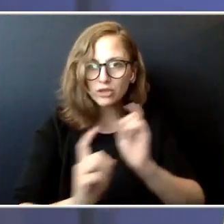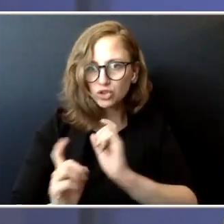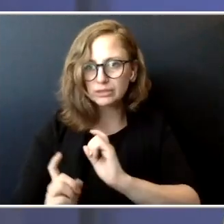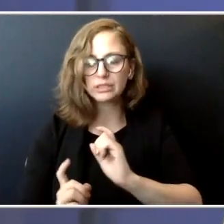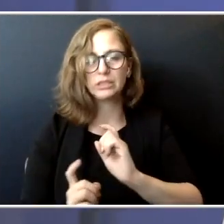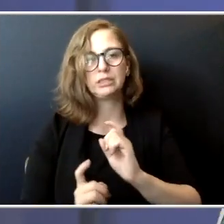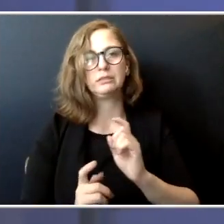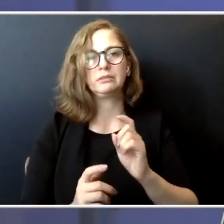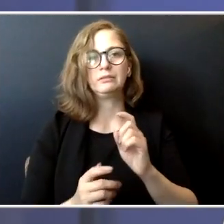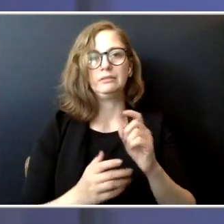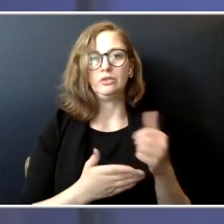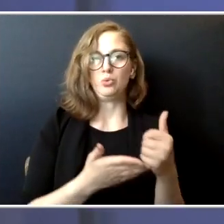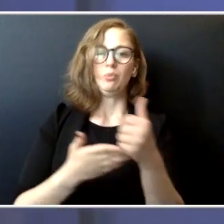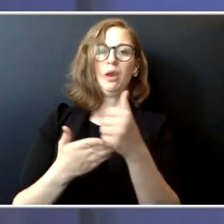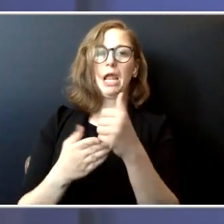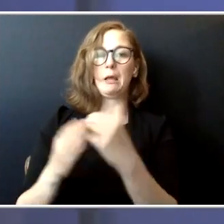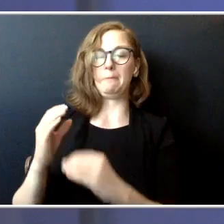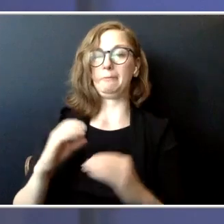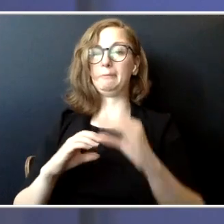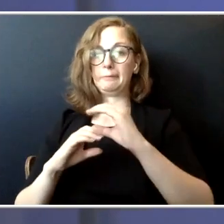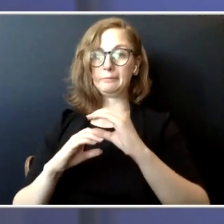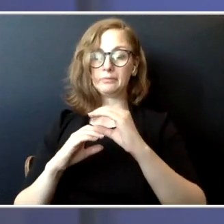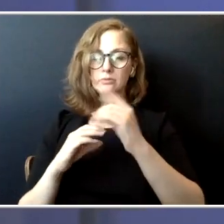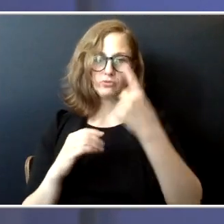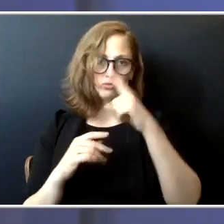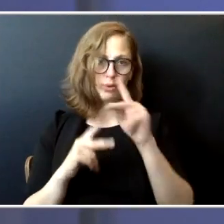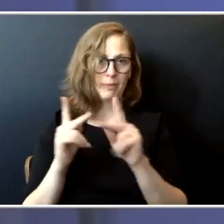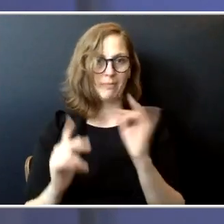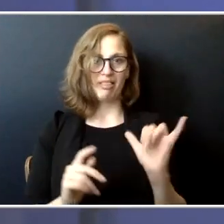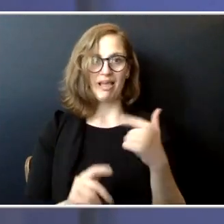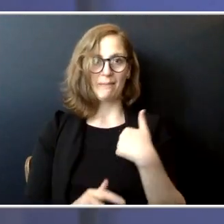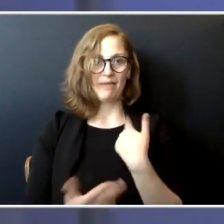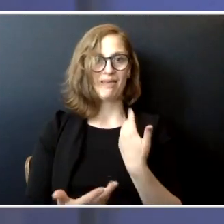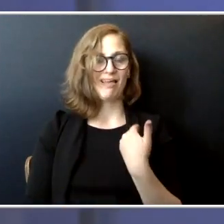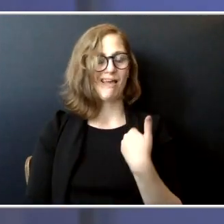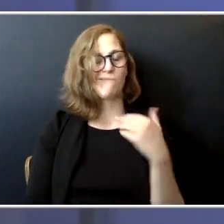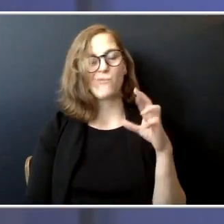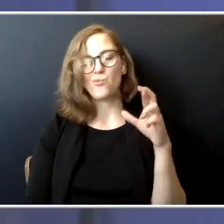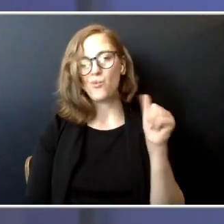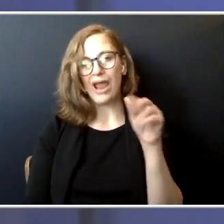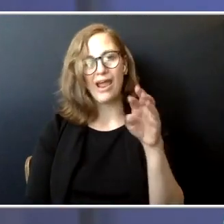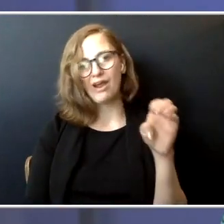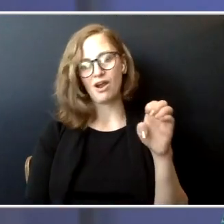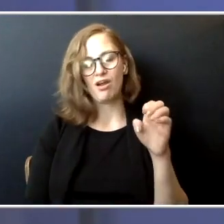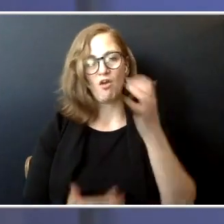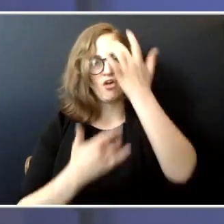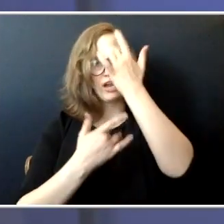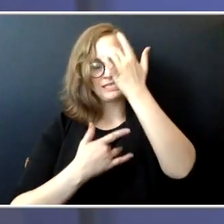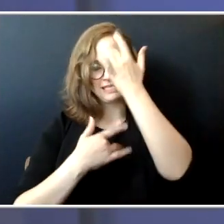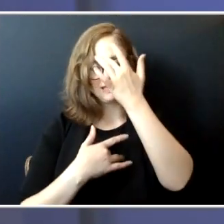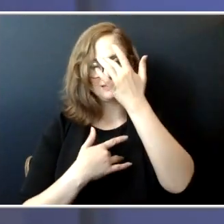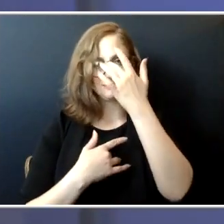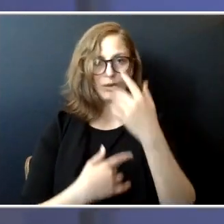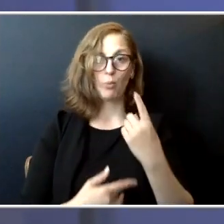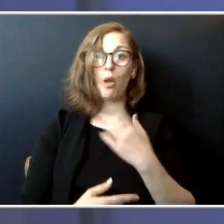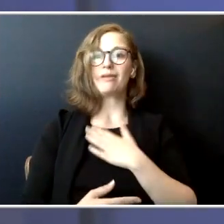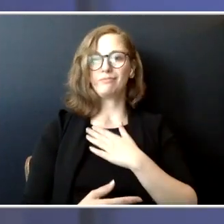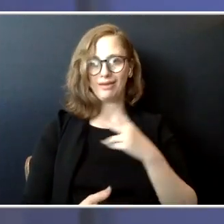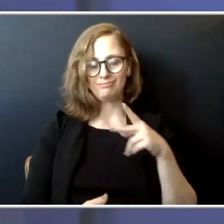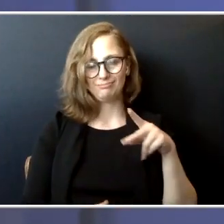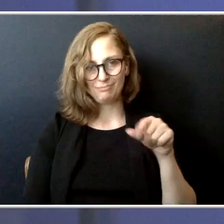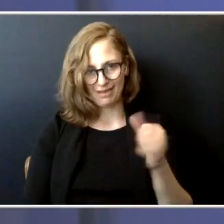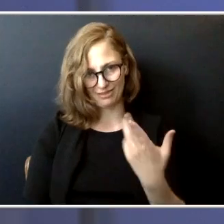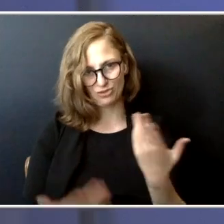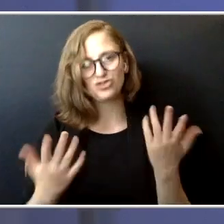for people like myself that have very rare diseases, PAH being one of them. So the hospital, through